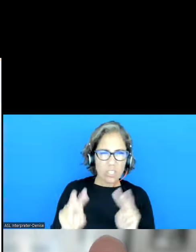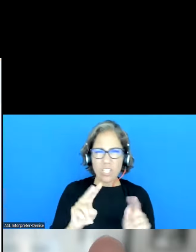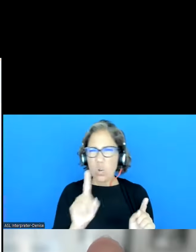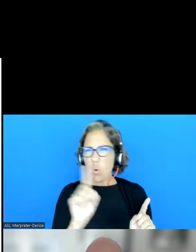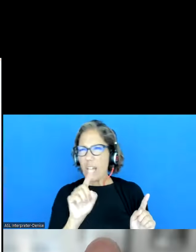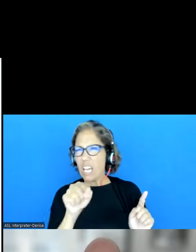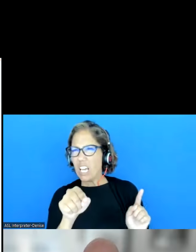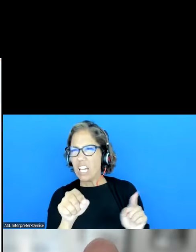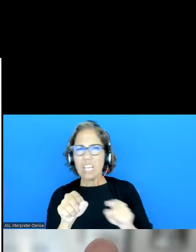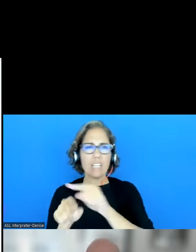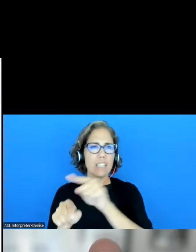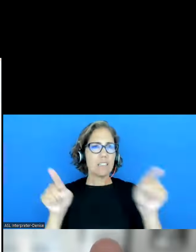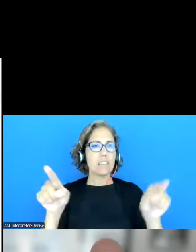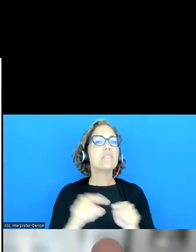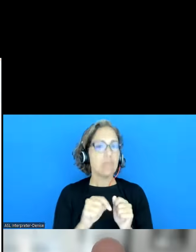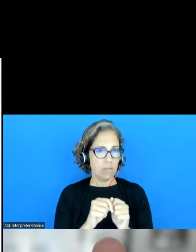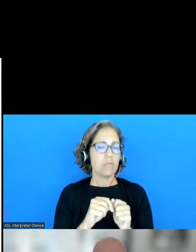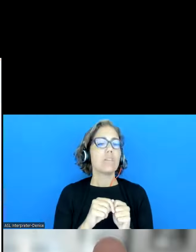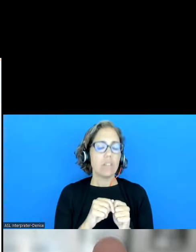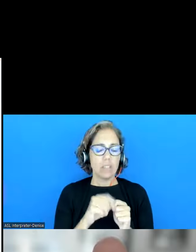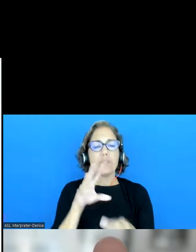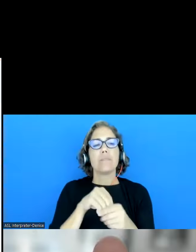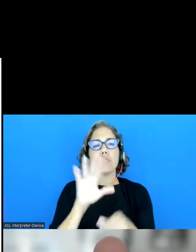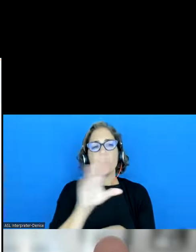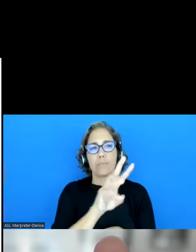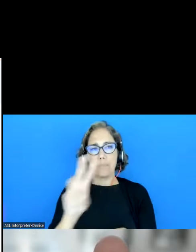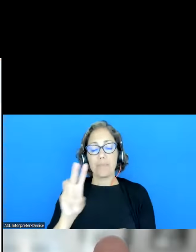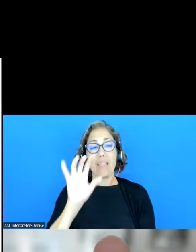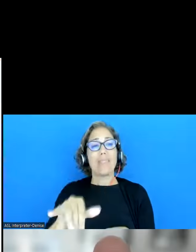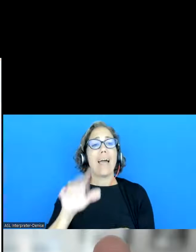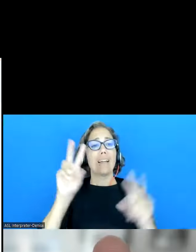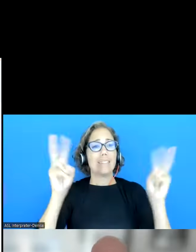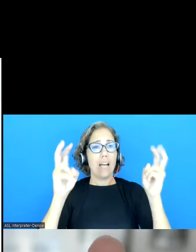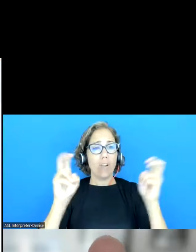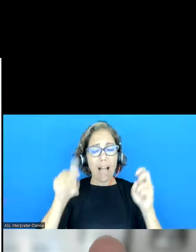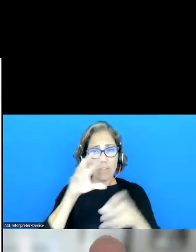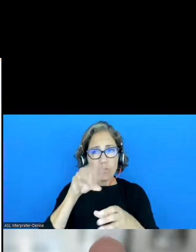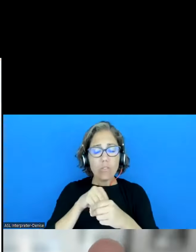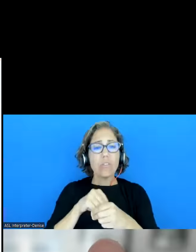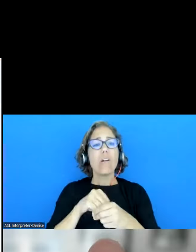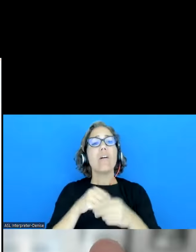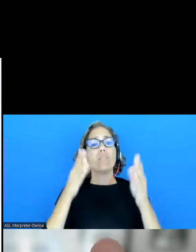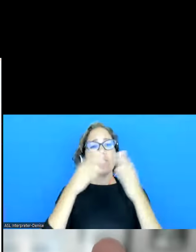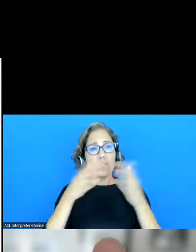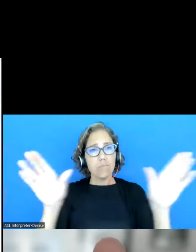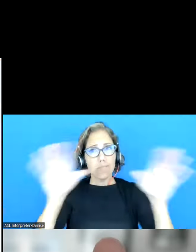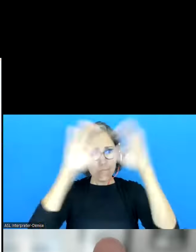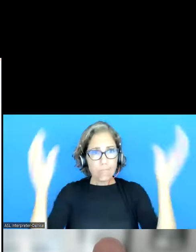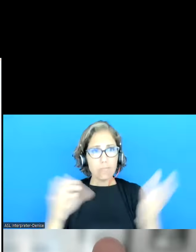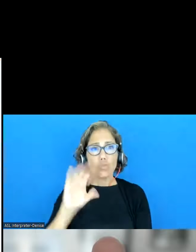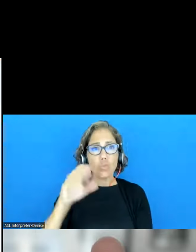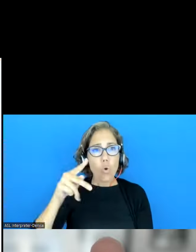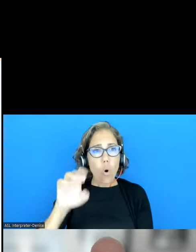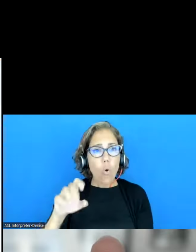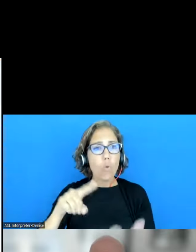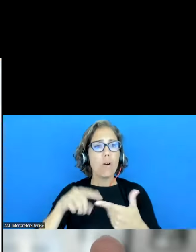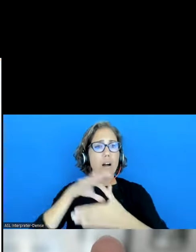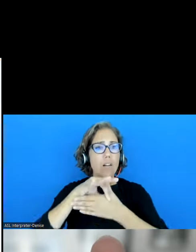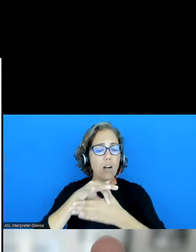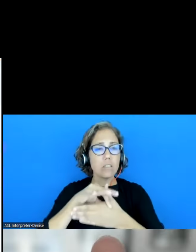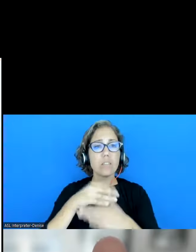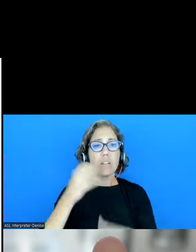site. That title should provide information about the scope and the content of the page. If you're in the middle of a flow,